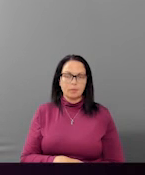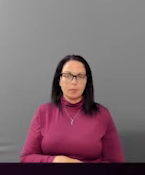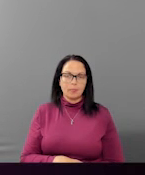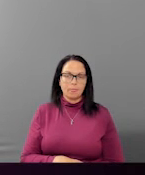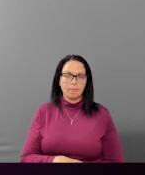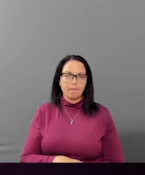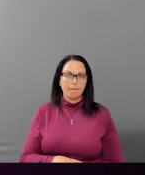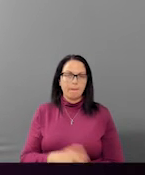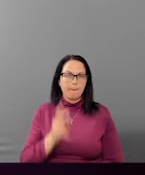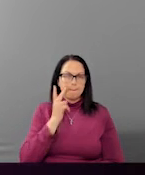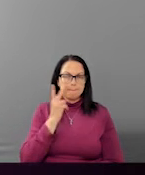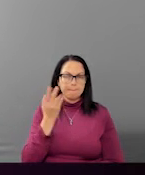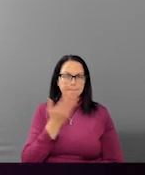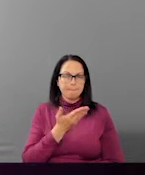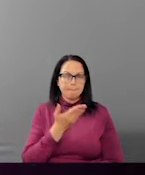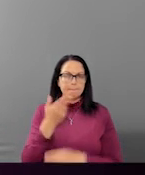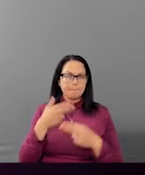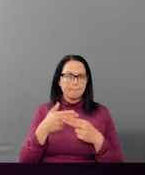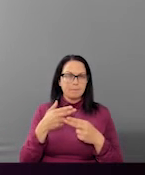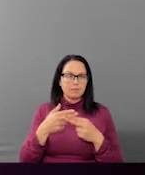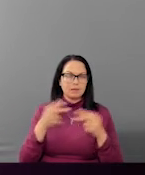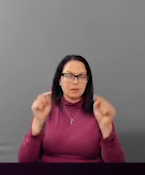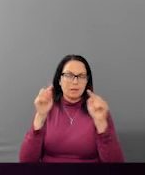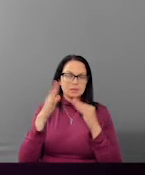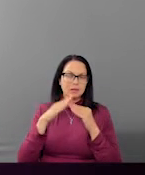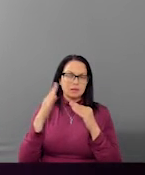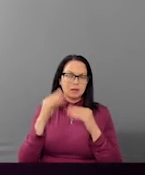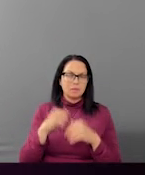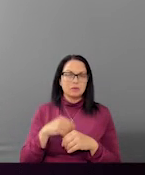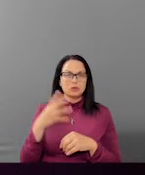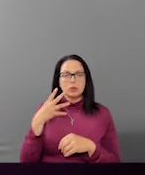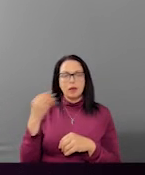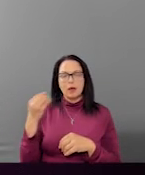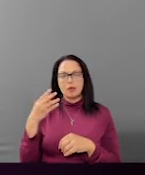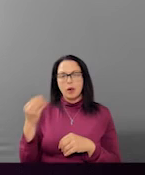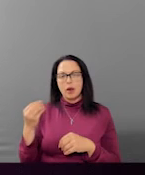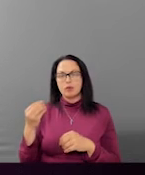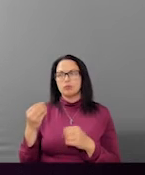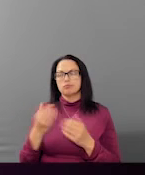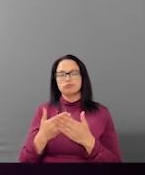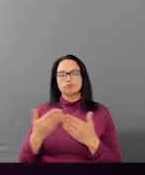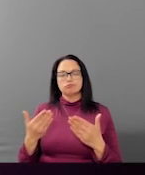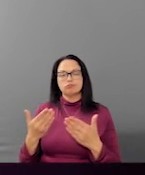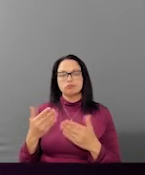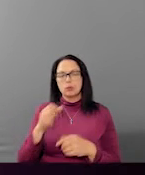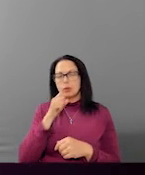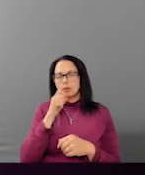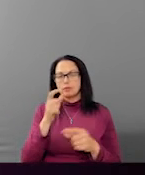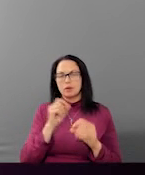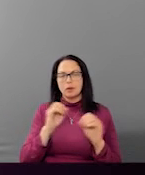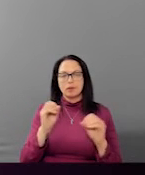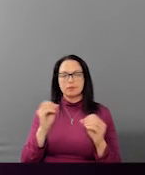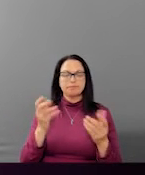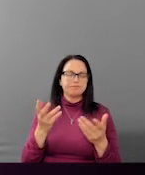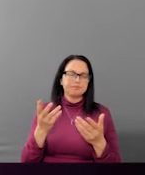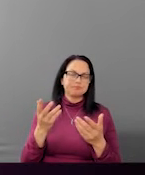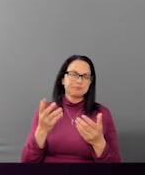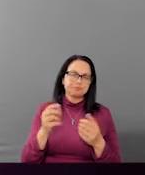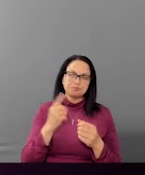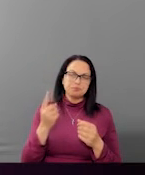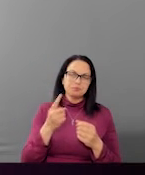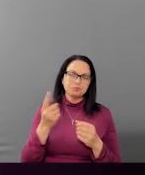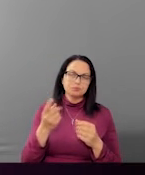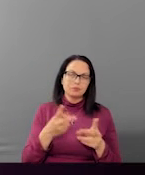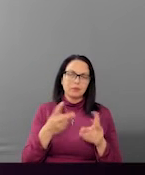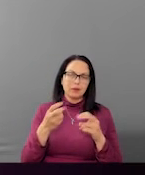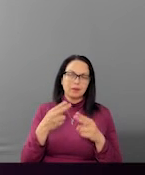see here, the name is up here. So it's in the outer object. So we haven't done anything except go one level in, get the name property. And if you